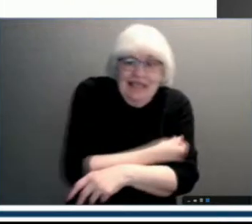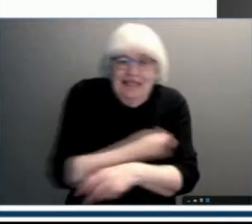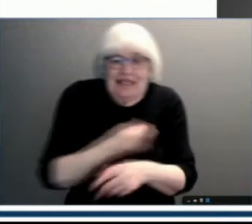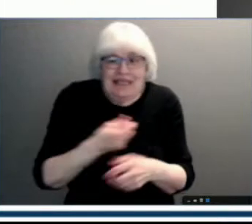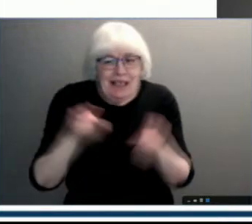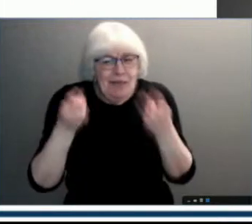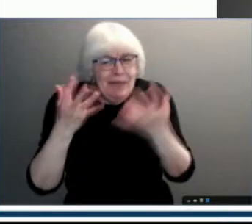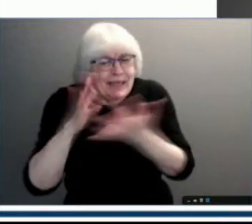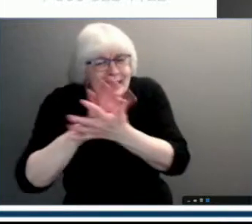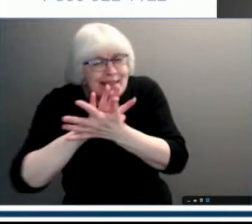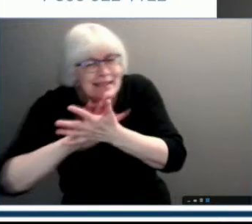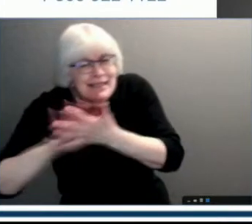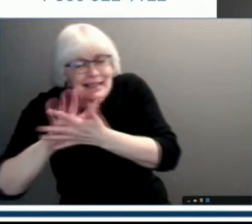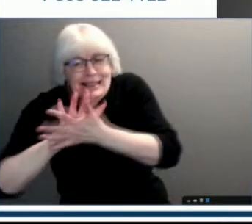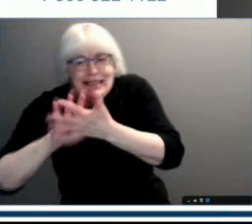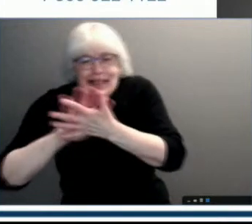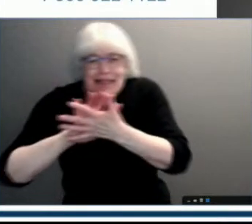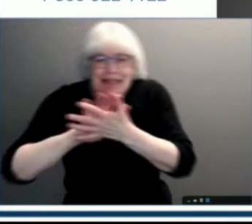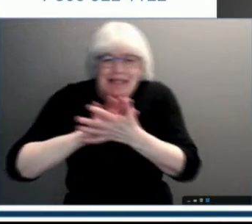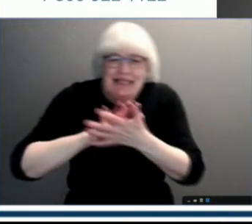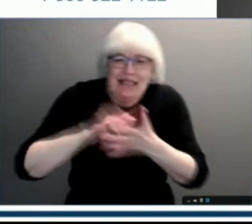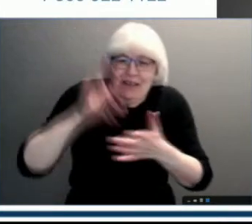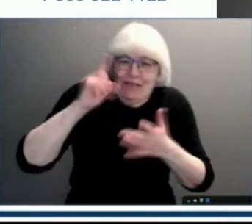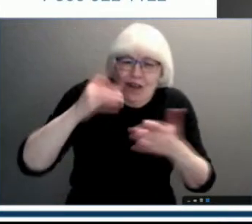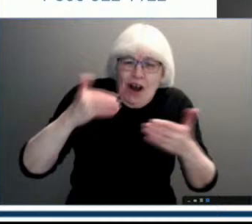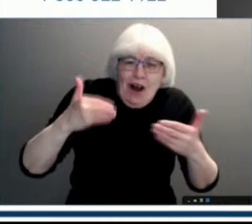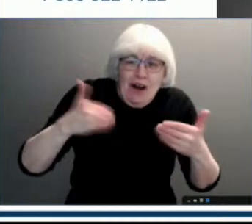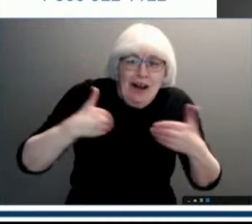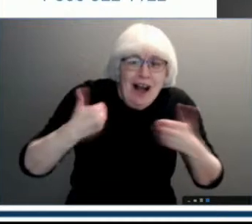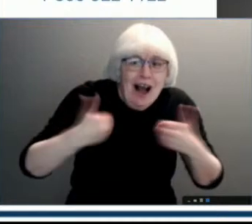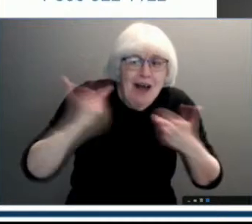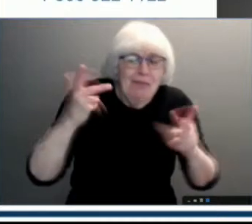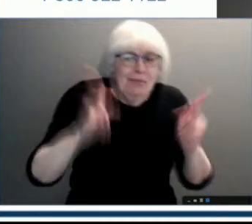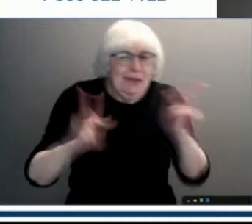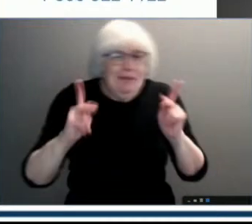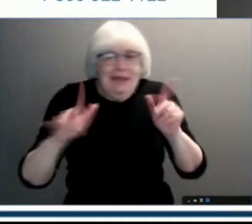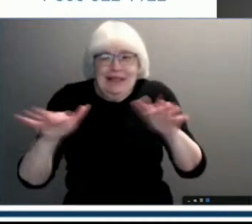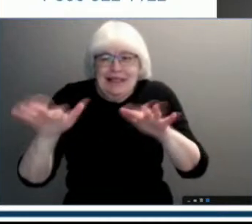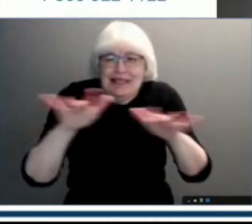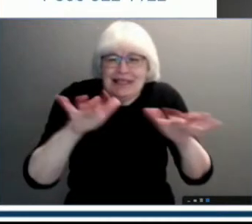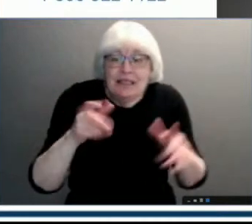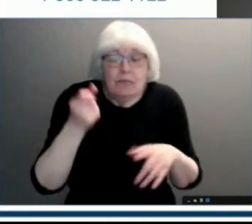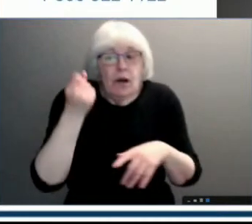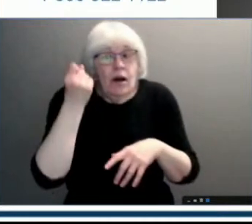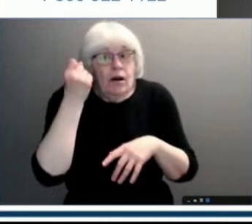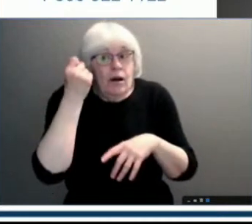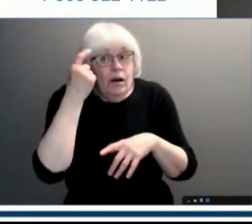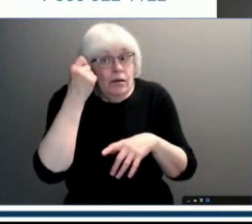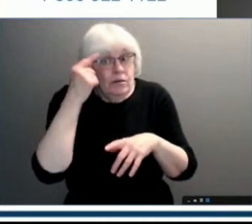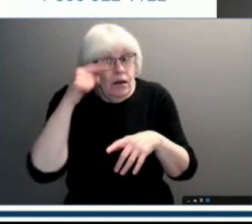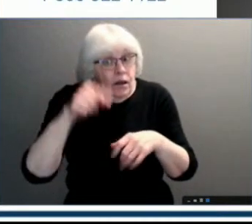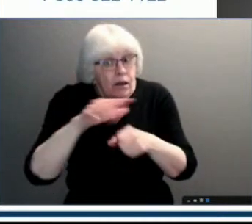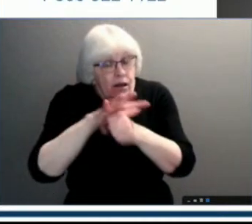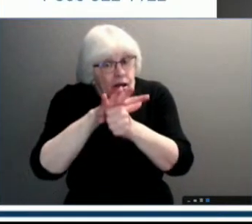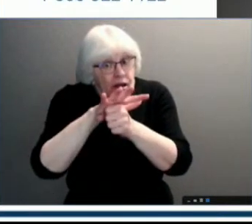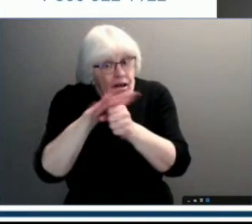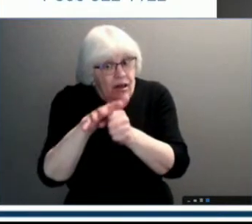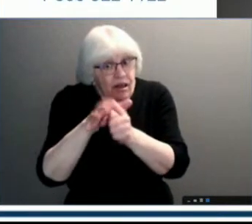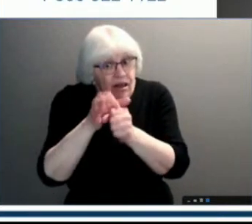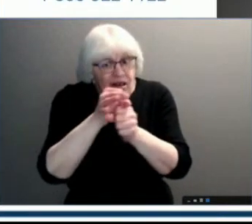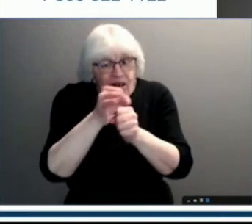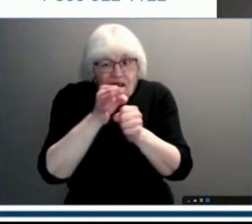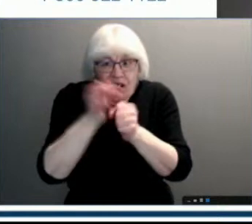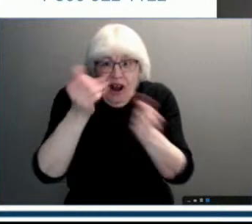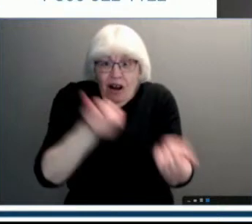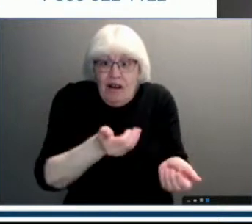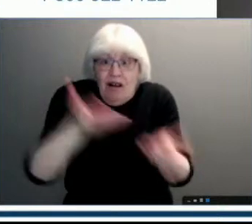younger adults. But we do know that since the variant has taken hold, our hospitalization numbers are